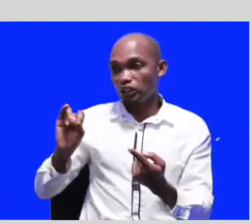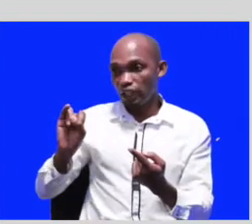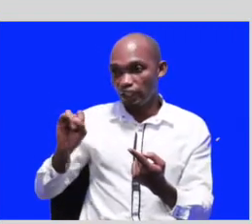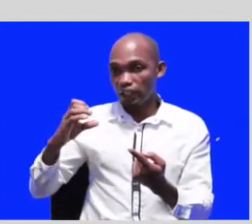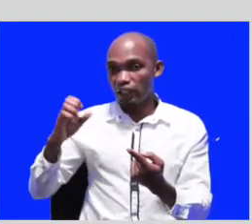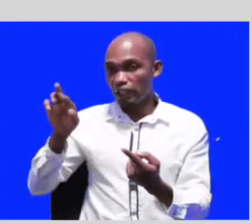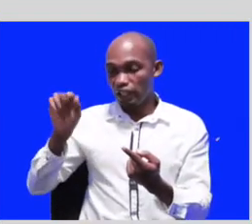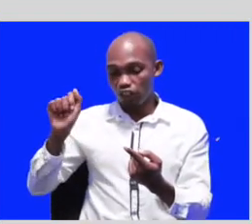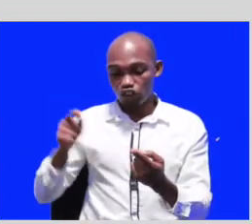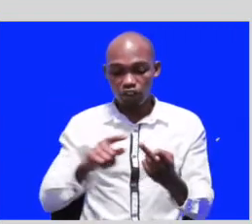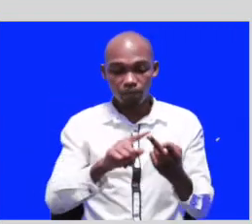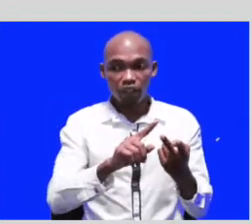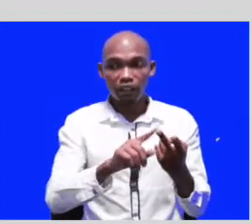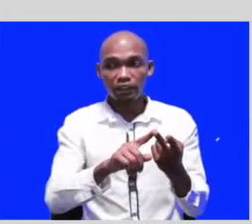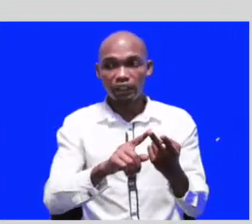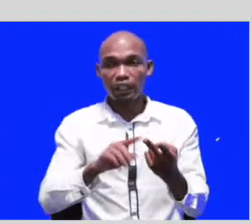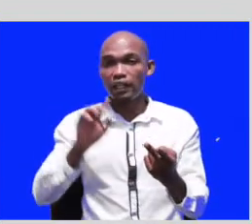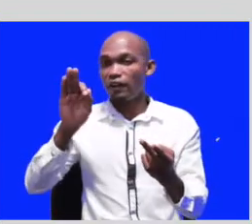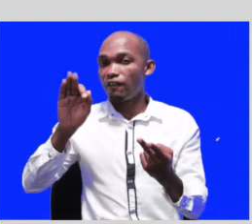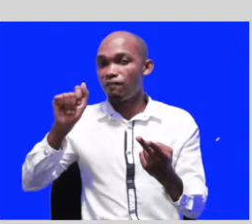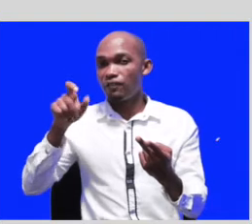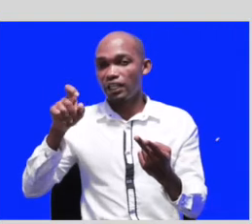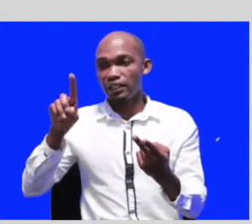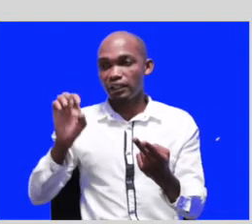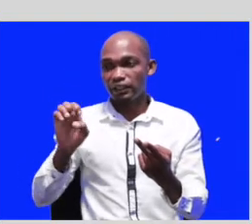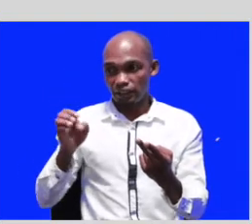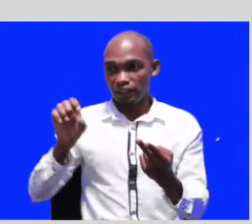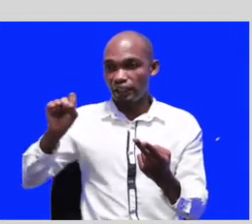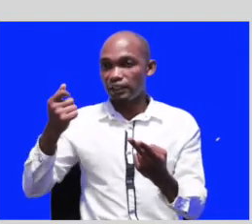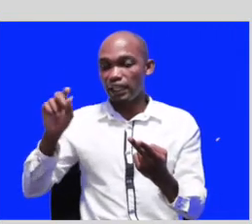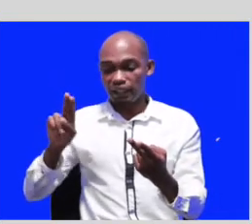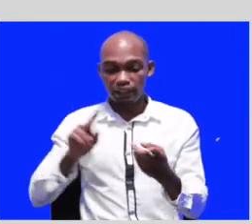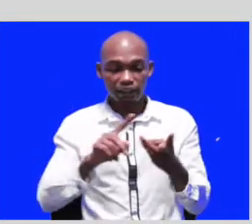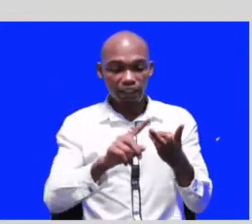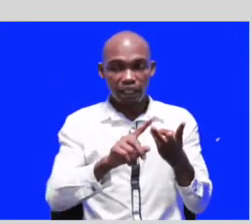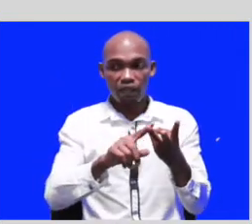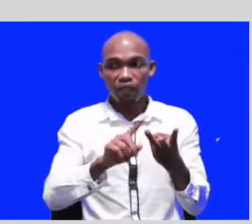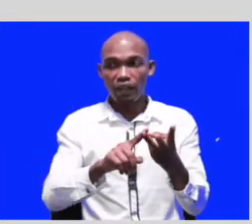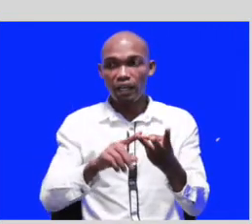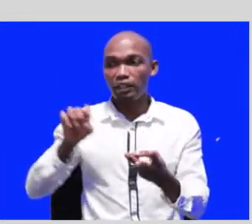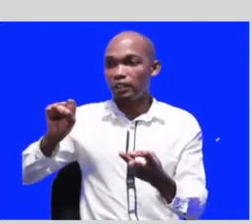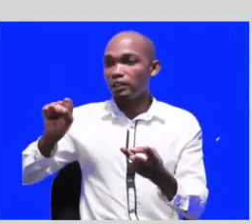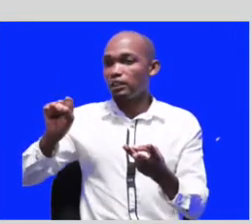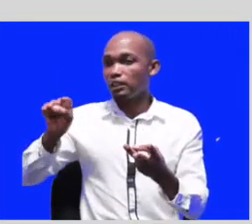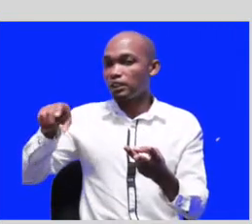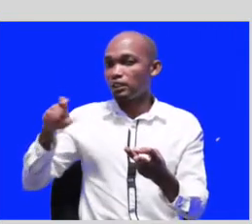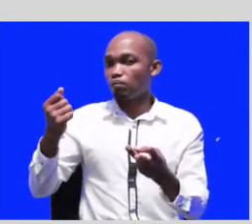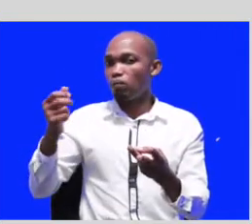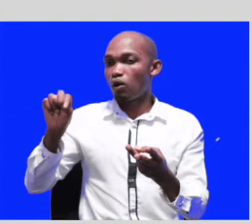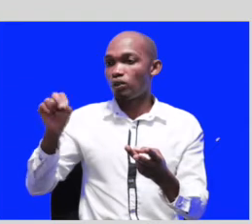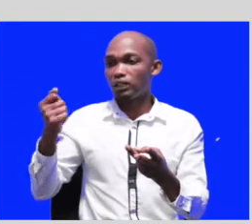fixed status, and catastrophism, theory of spontaneous generation, and